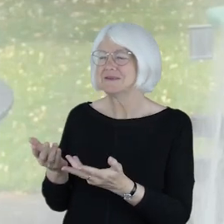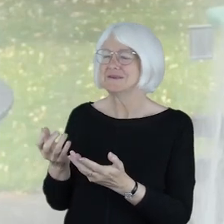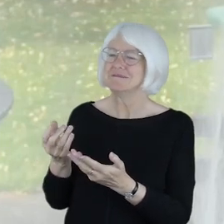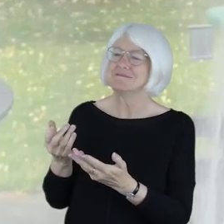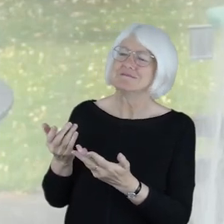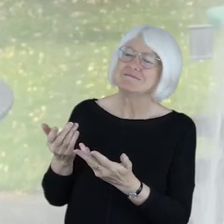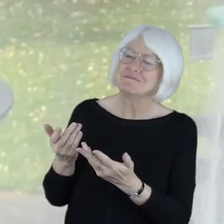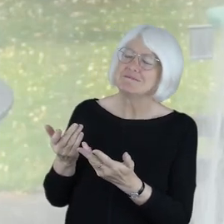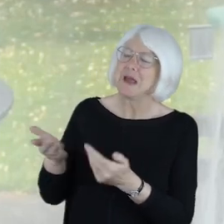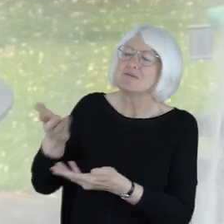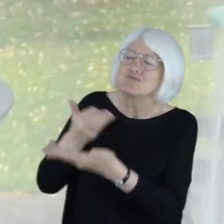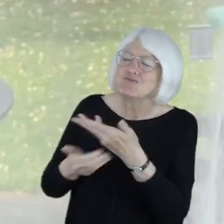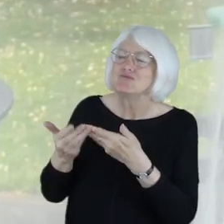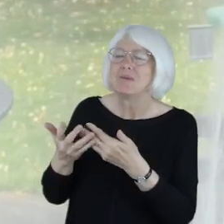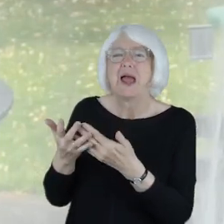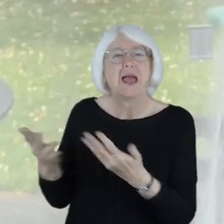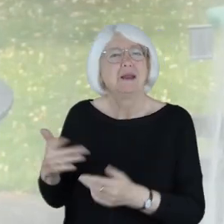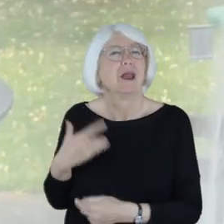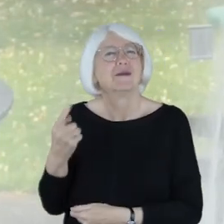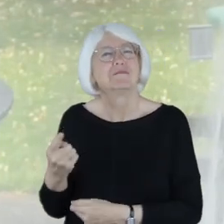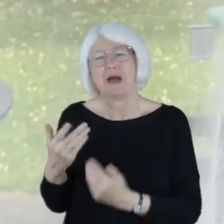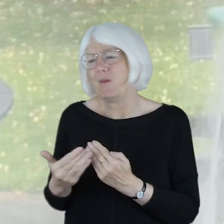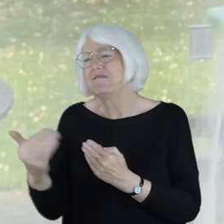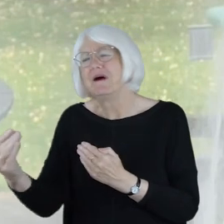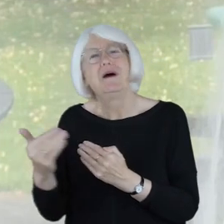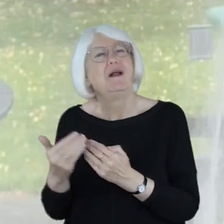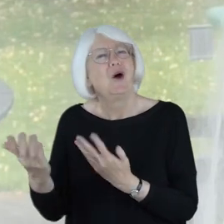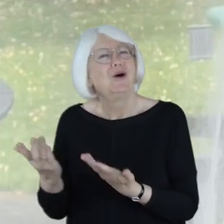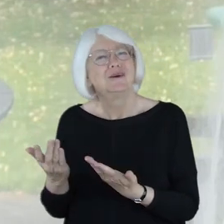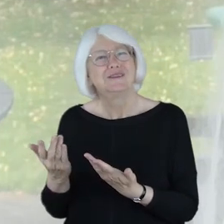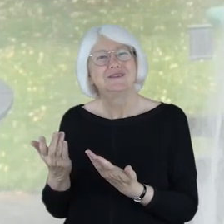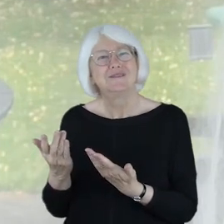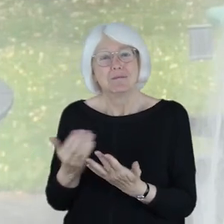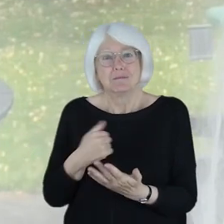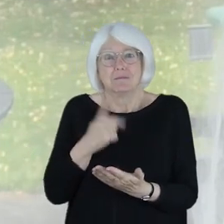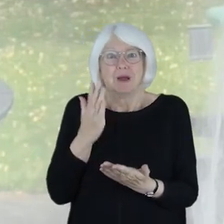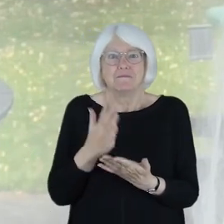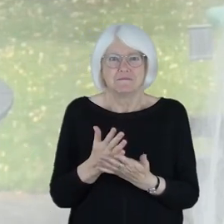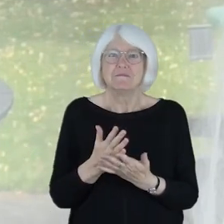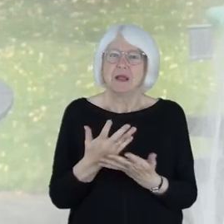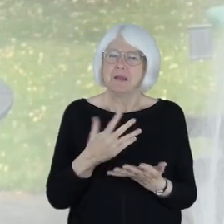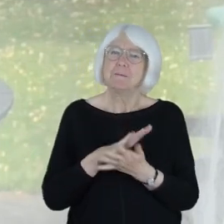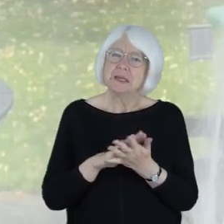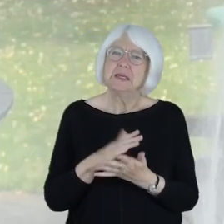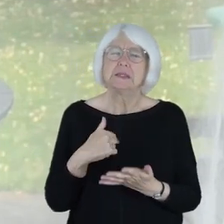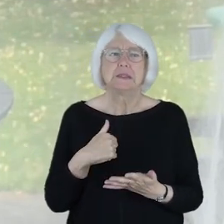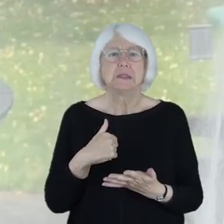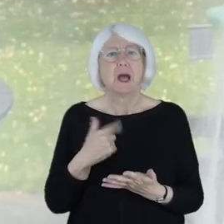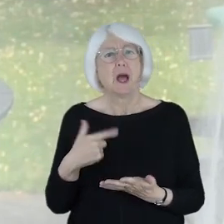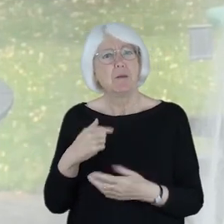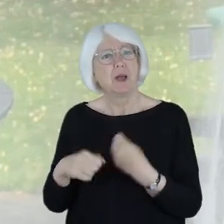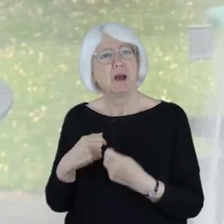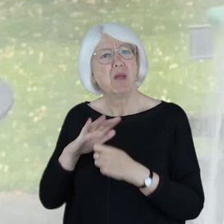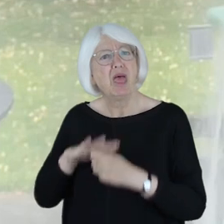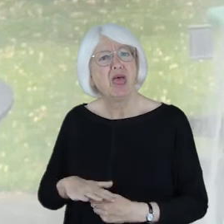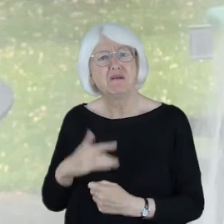it takes. And my faith, it allows me not to become depressed by